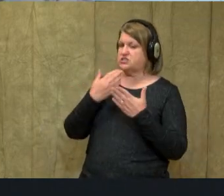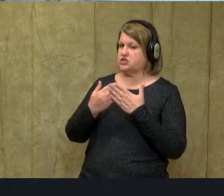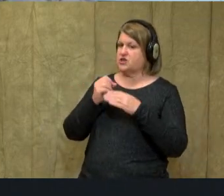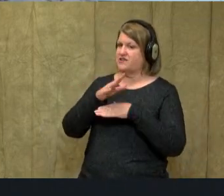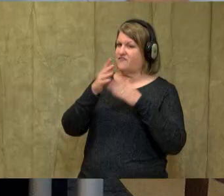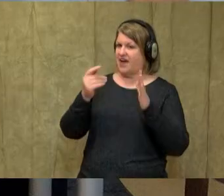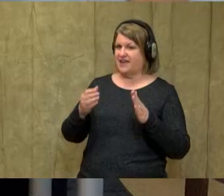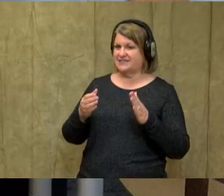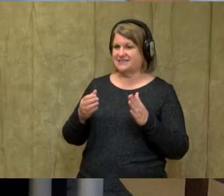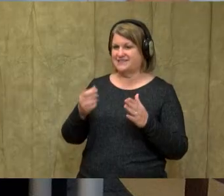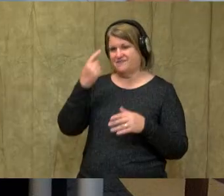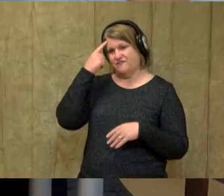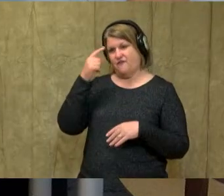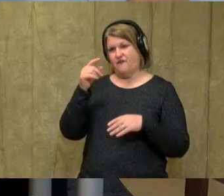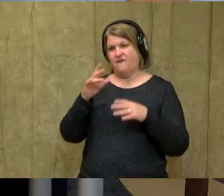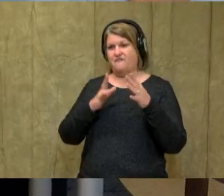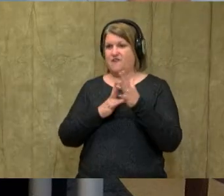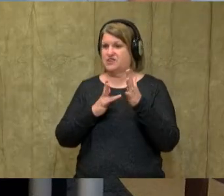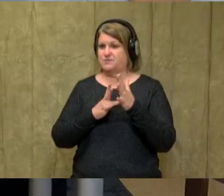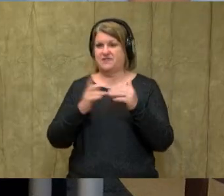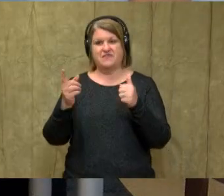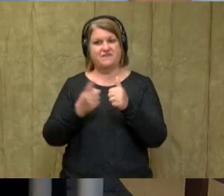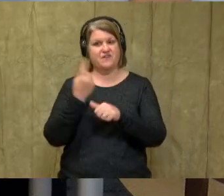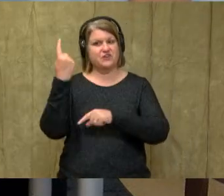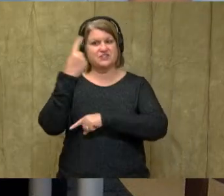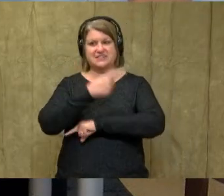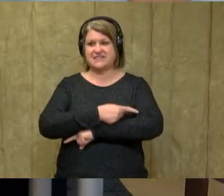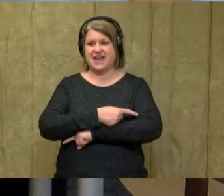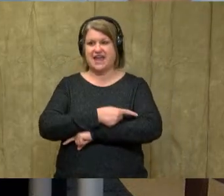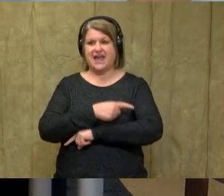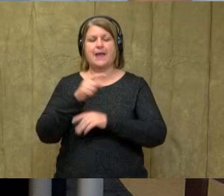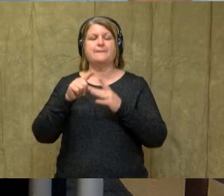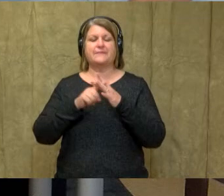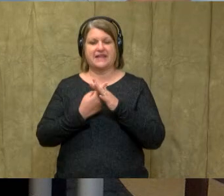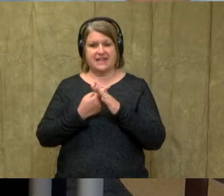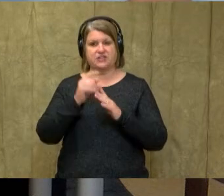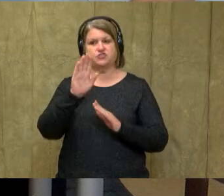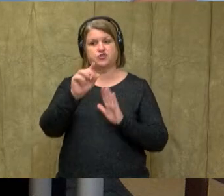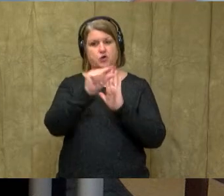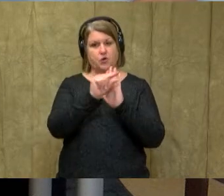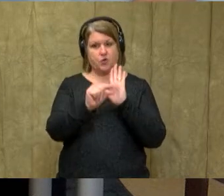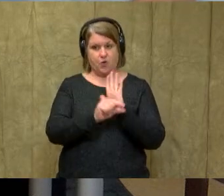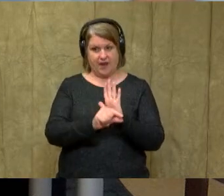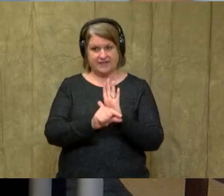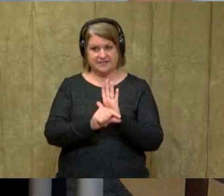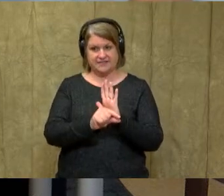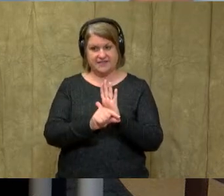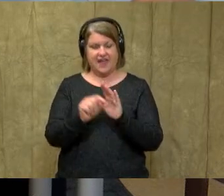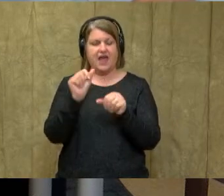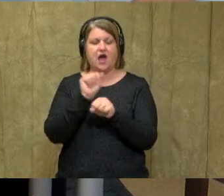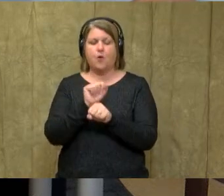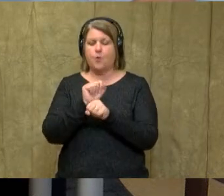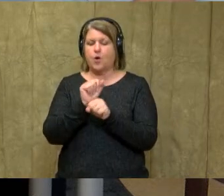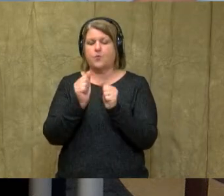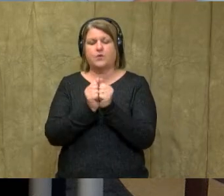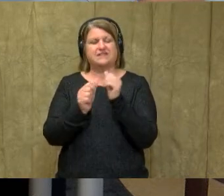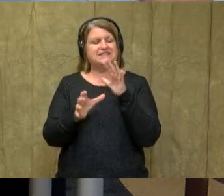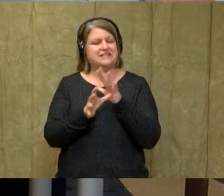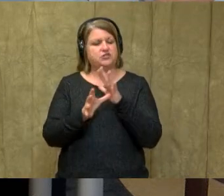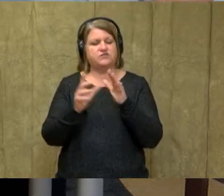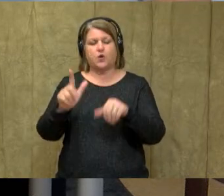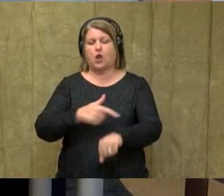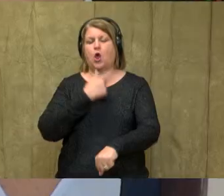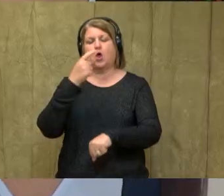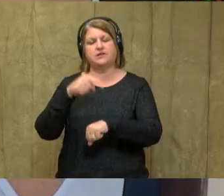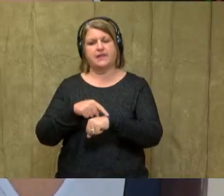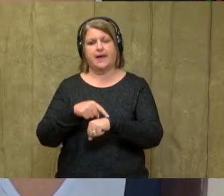freshmen? Start the very first day begins your grades. What I hear, I've worked with seniors for a long time, and what I hear